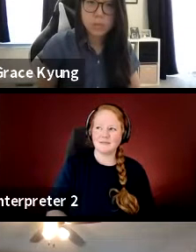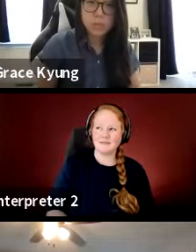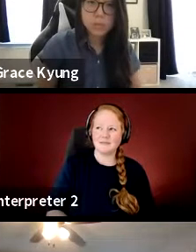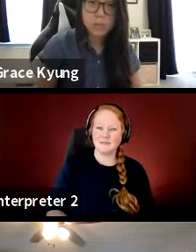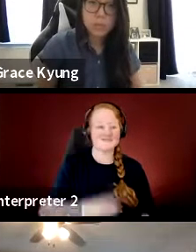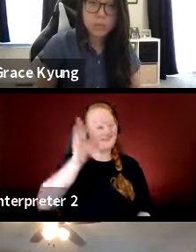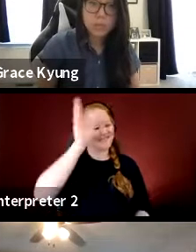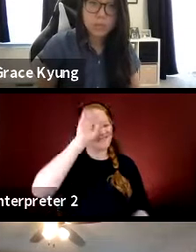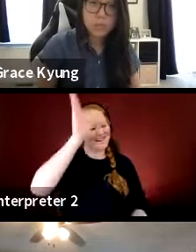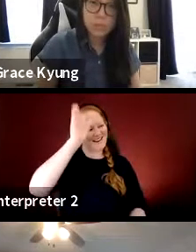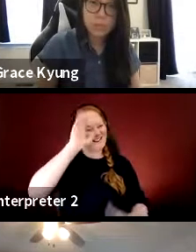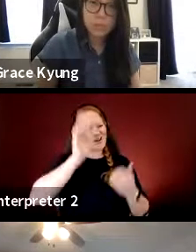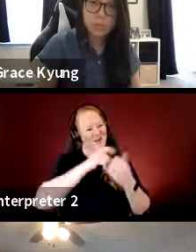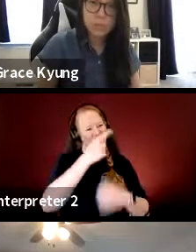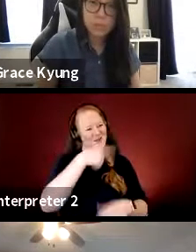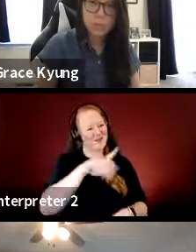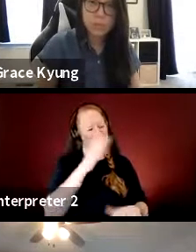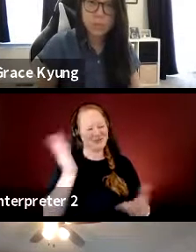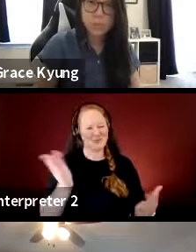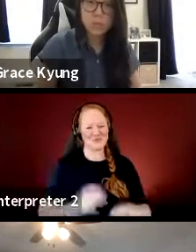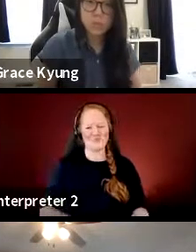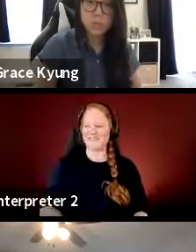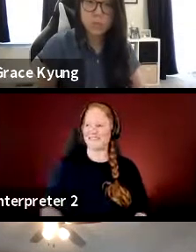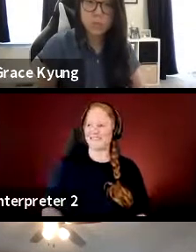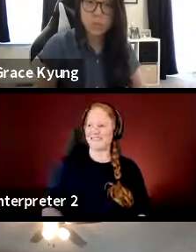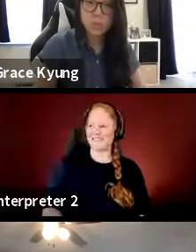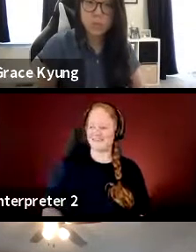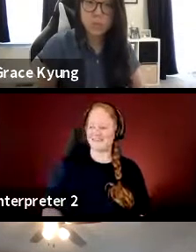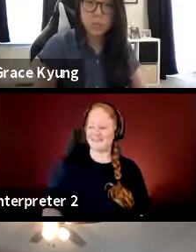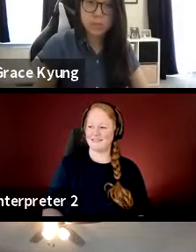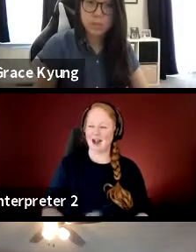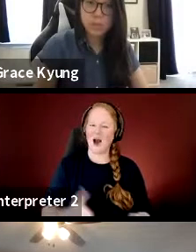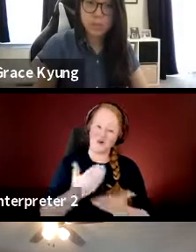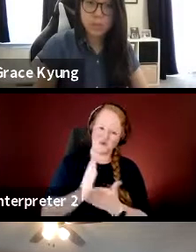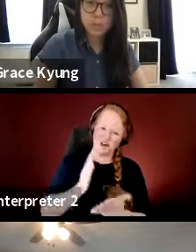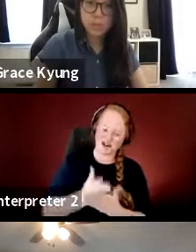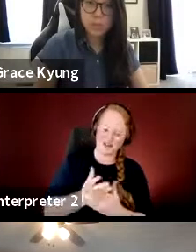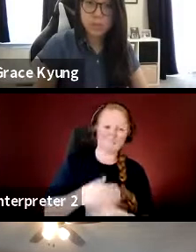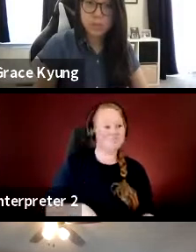Hello, how you doing? We're here. All right. Come on. Come on.